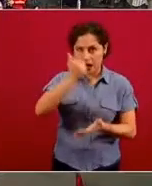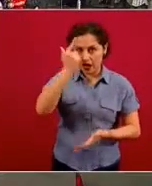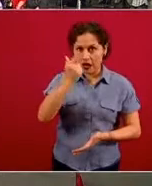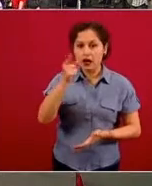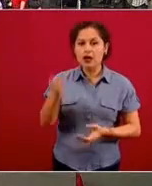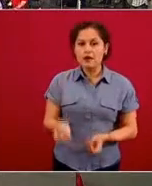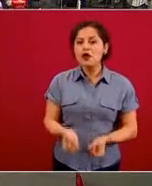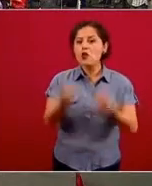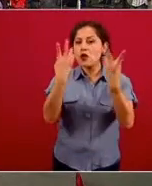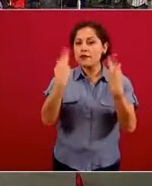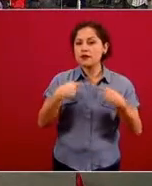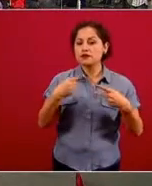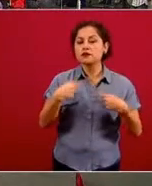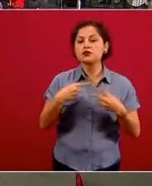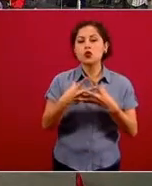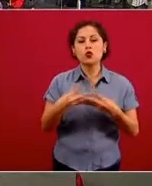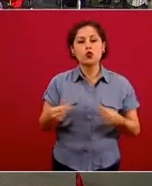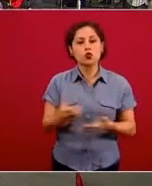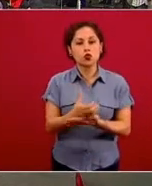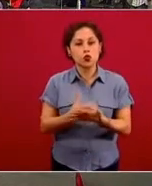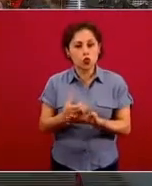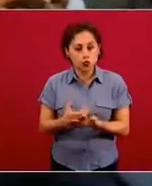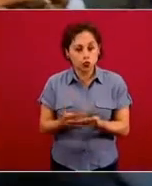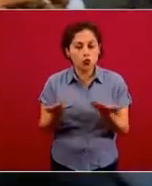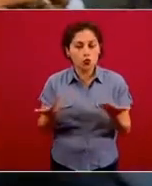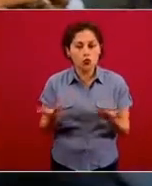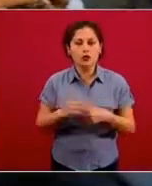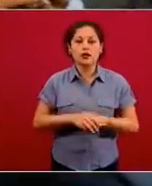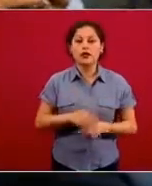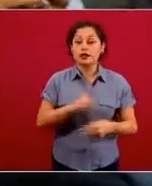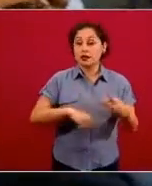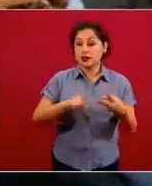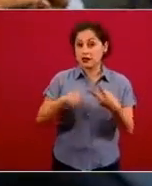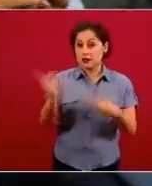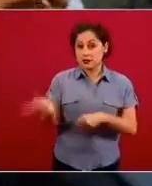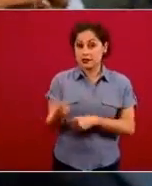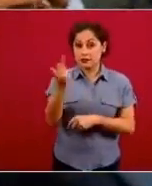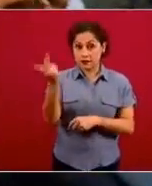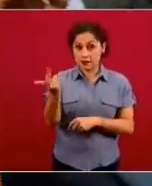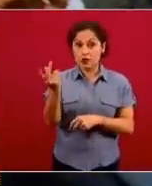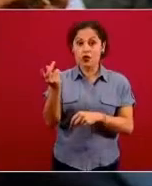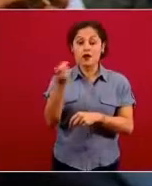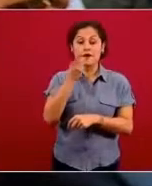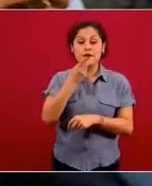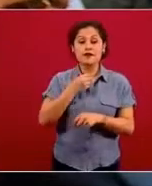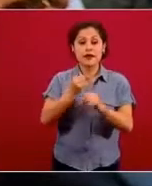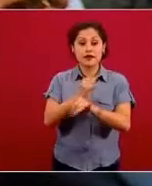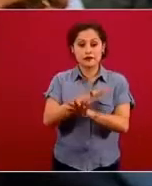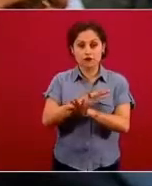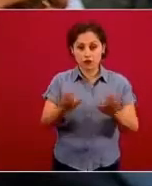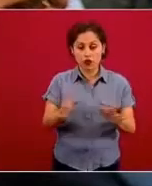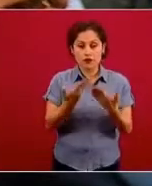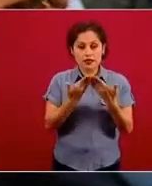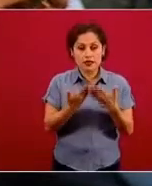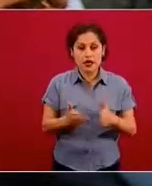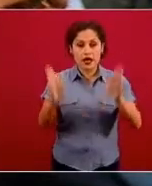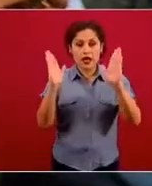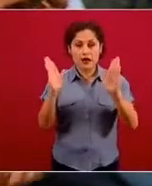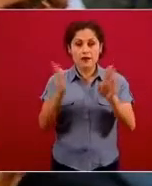Now, of people who have been intubated, do you have the percentage of the people who have recovered? Now, the next thing is the